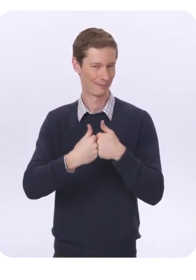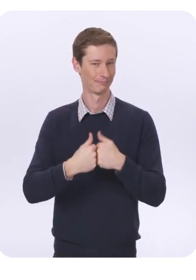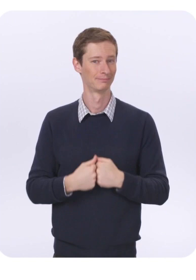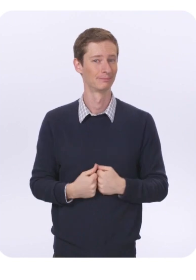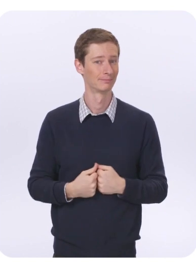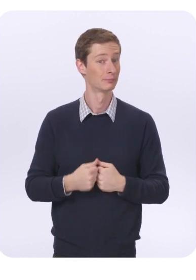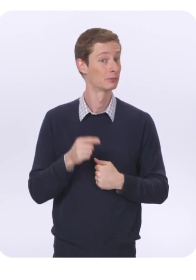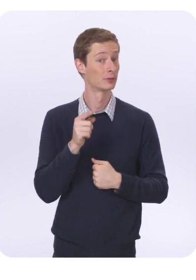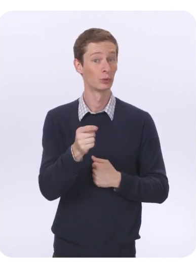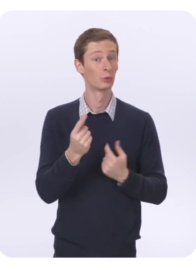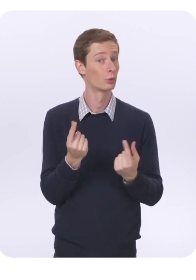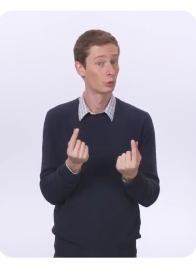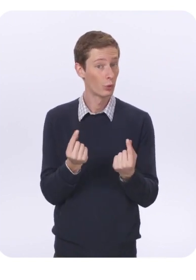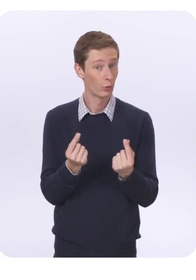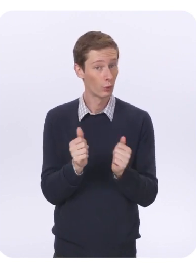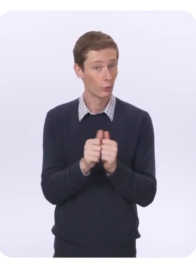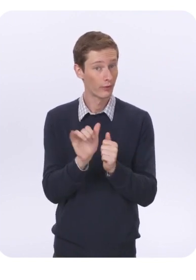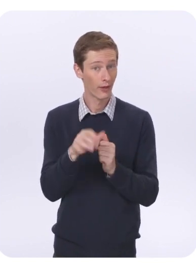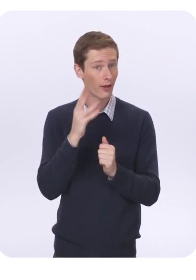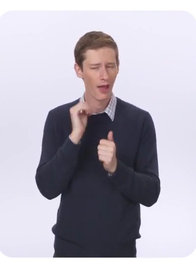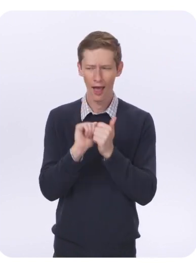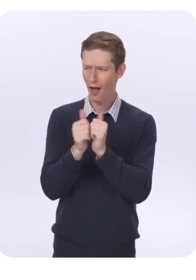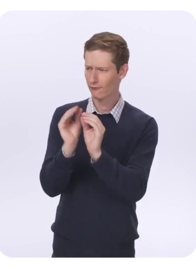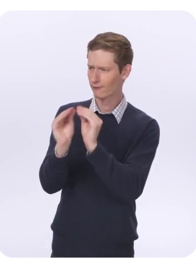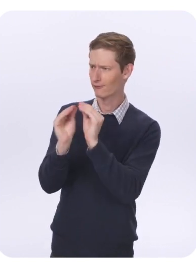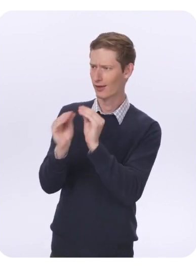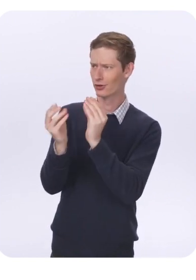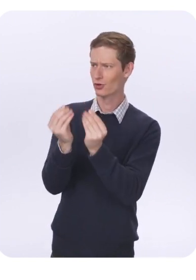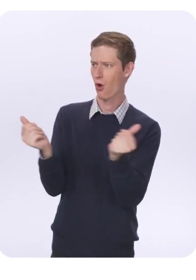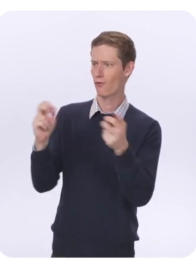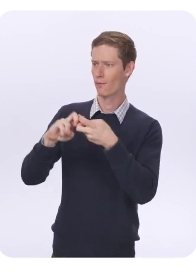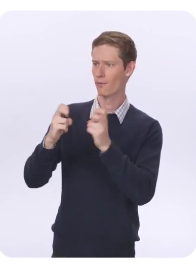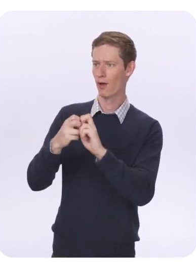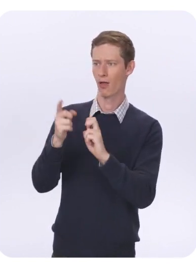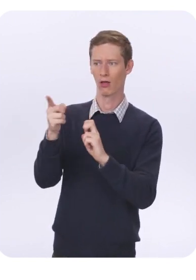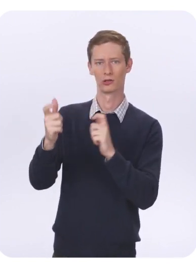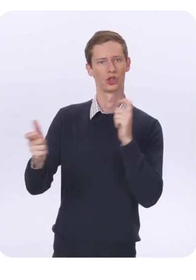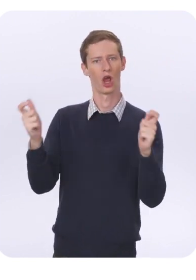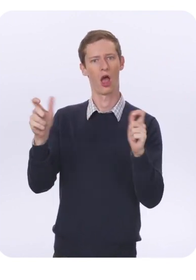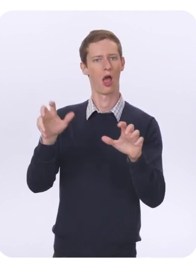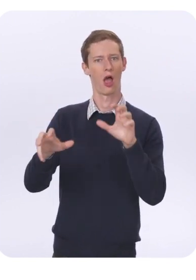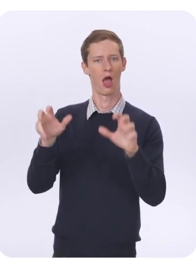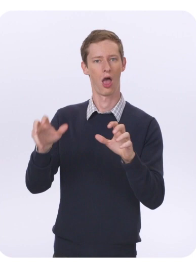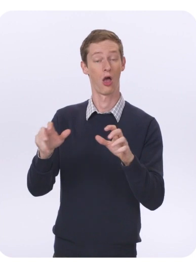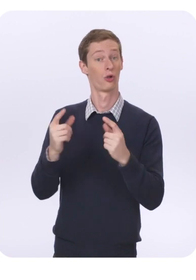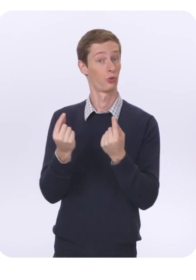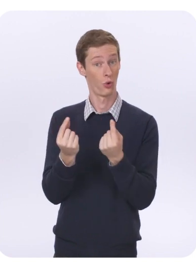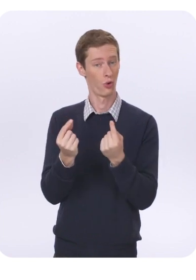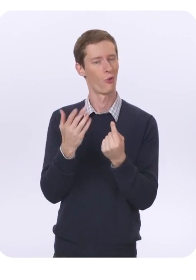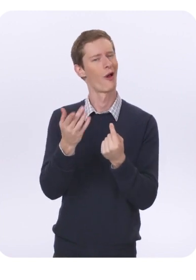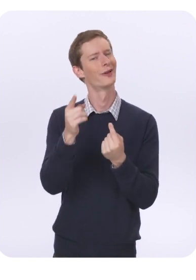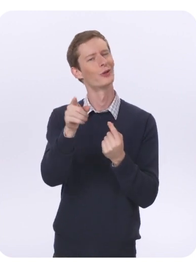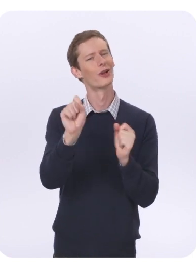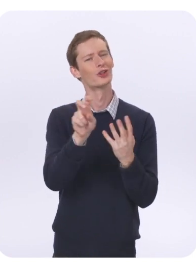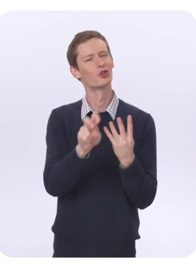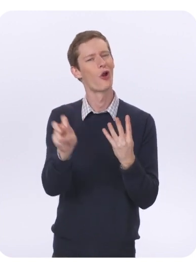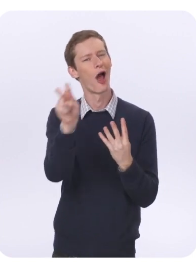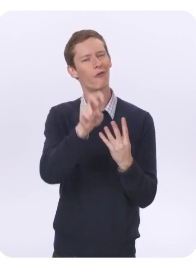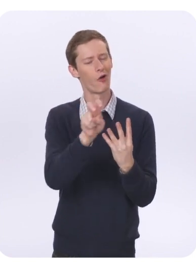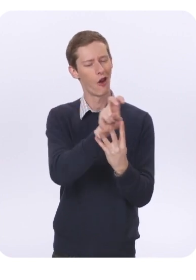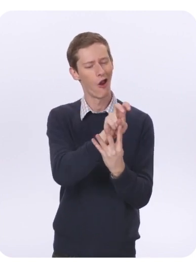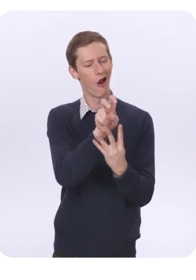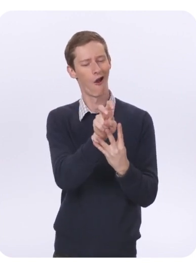in the experience to solve the problem of the outsized creatures? You can travel between the different scales